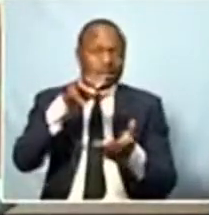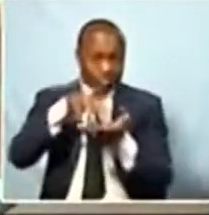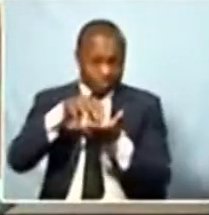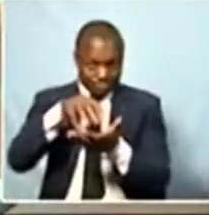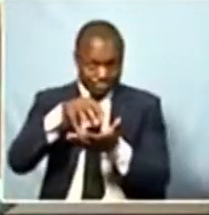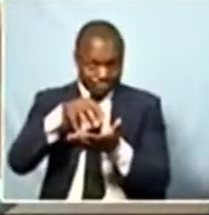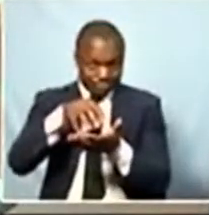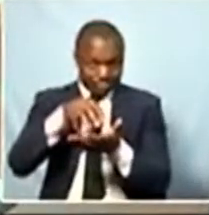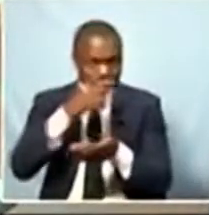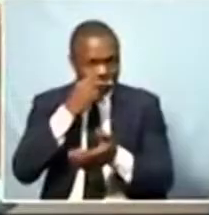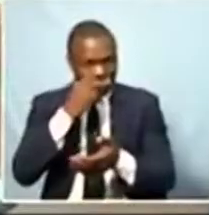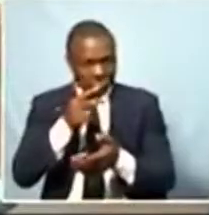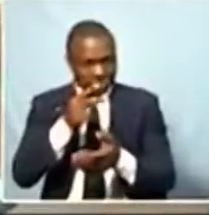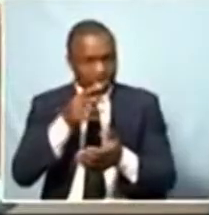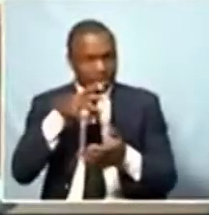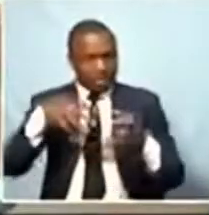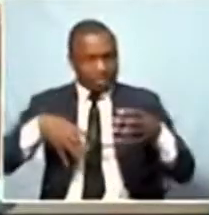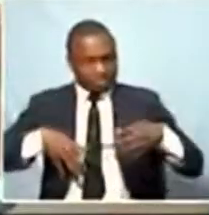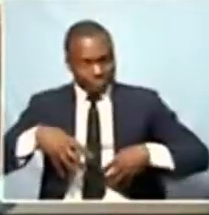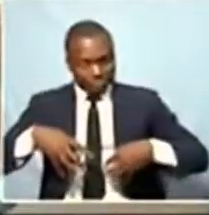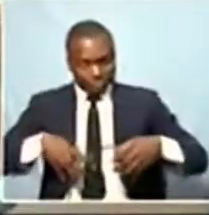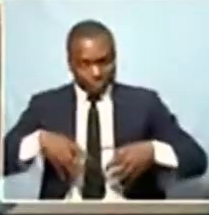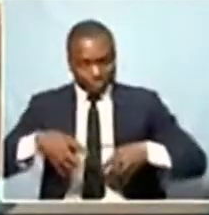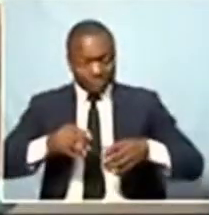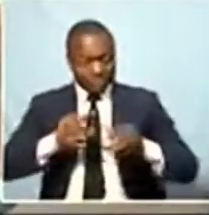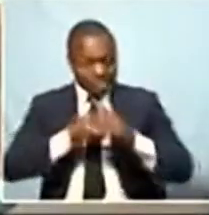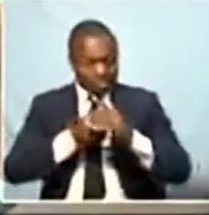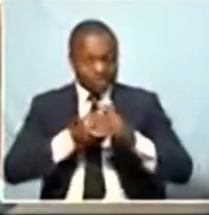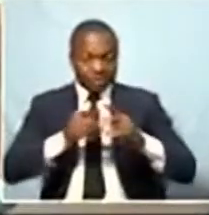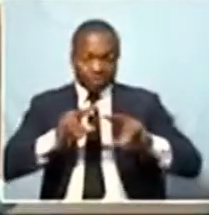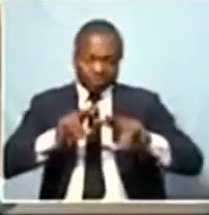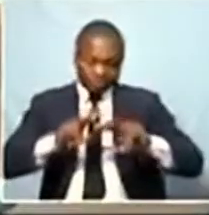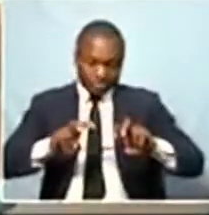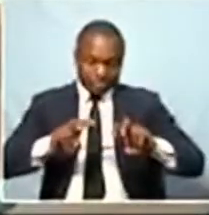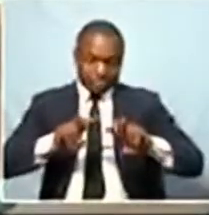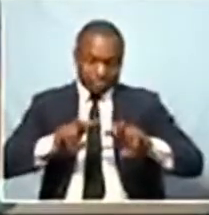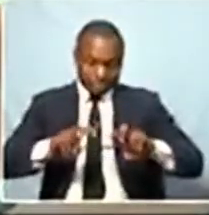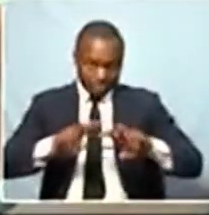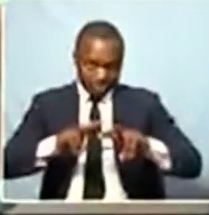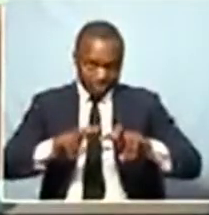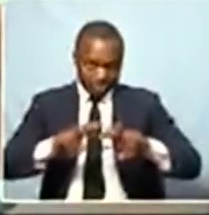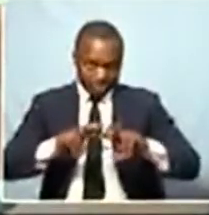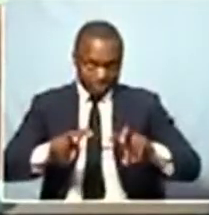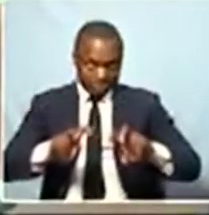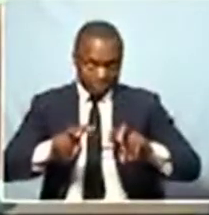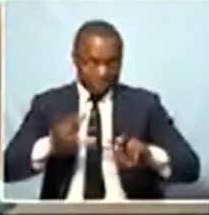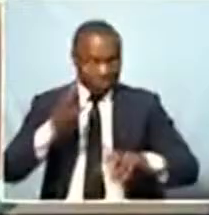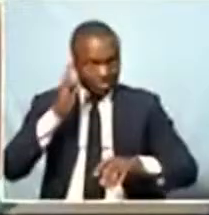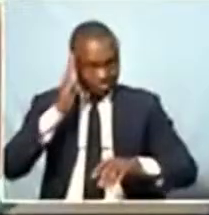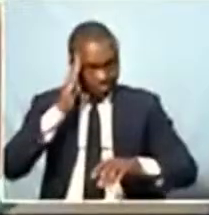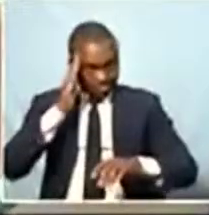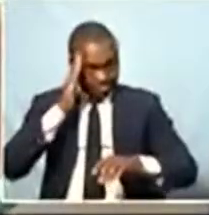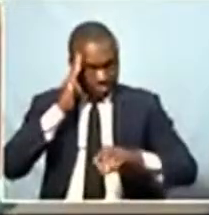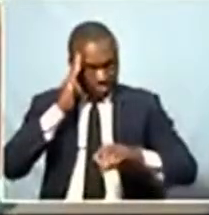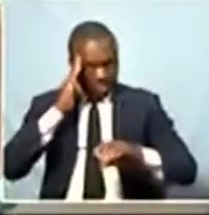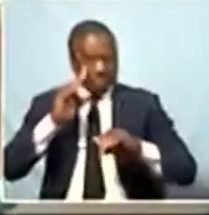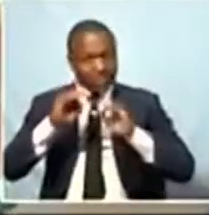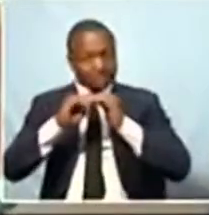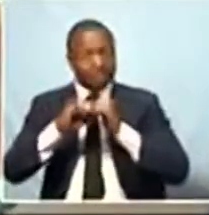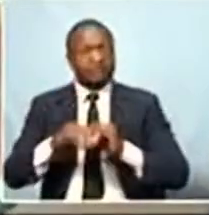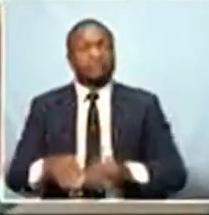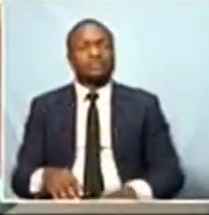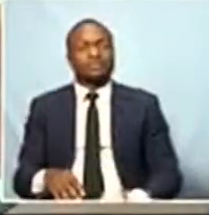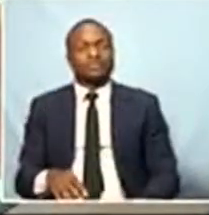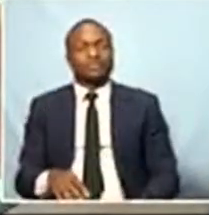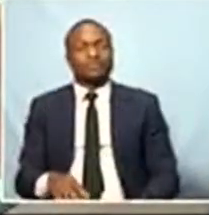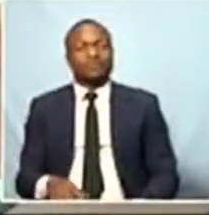or when we look at complaints on our own initiative, we begin by investigating to ascertain the veracity of the allegations of that